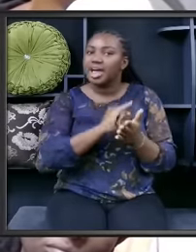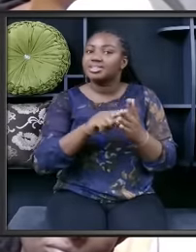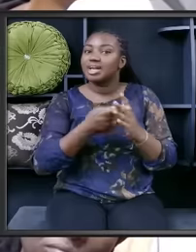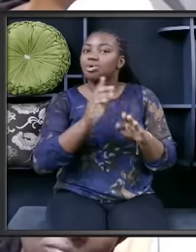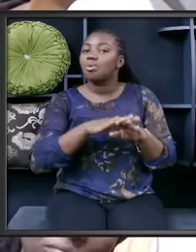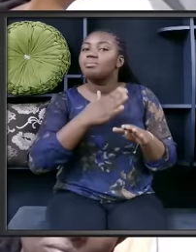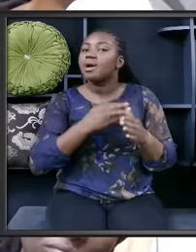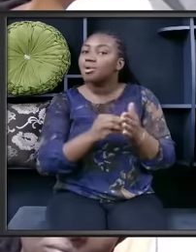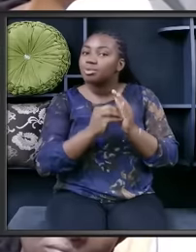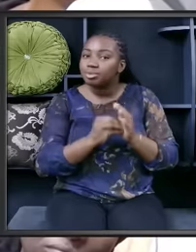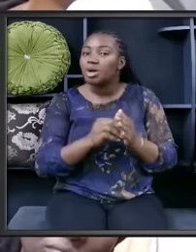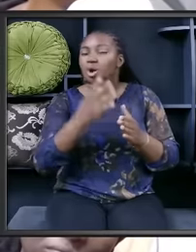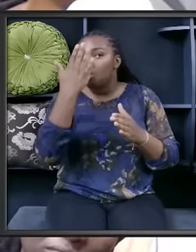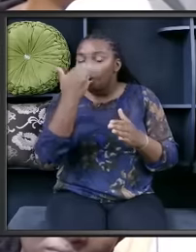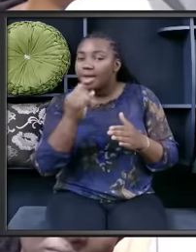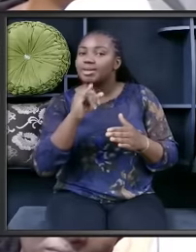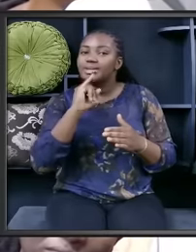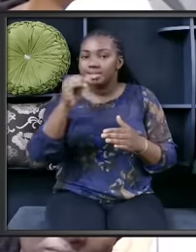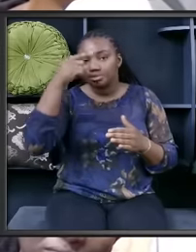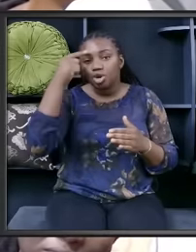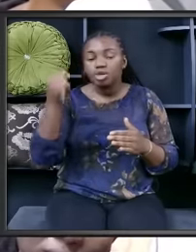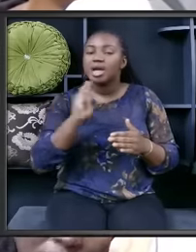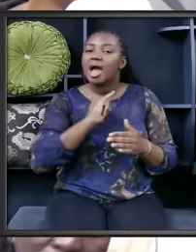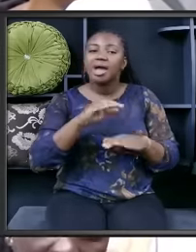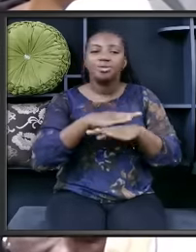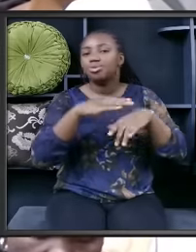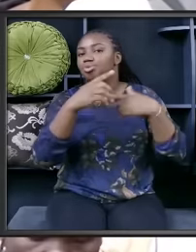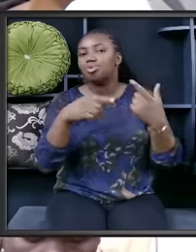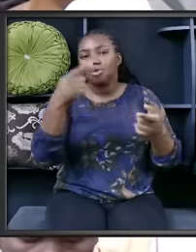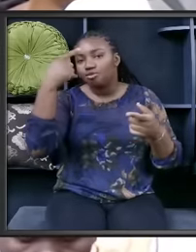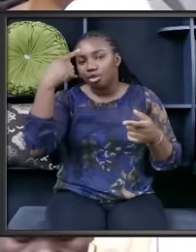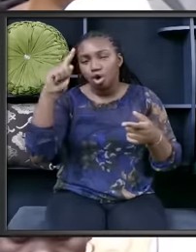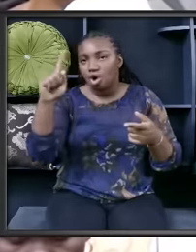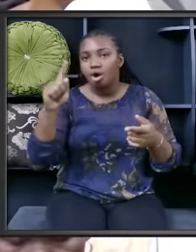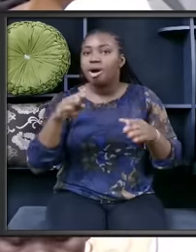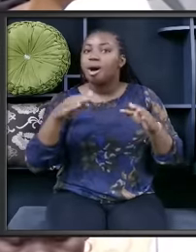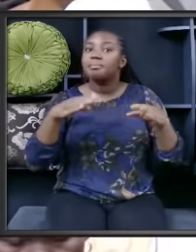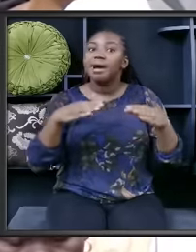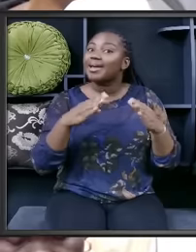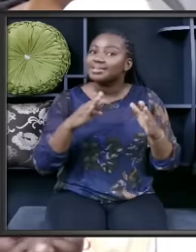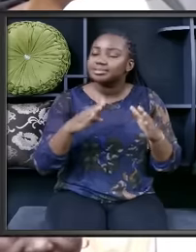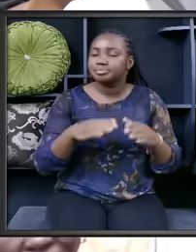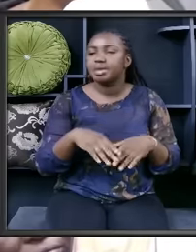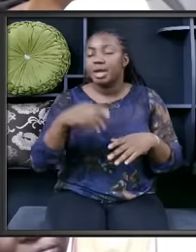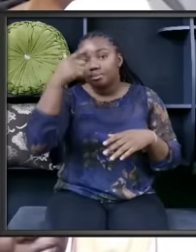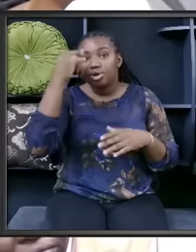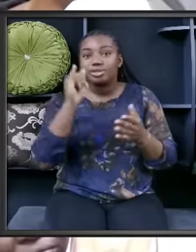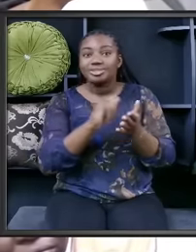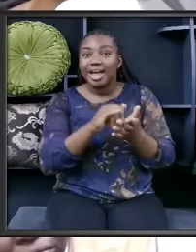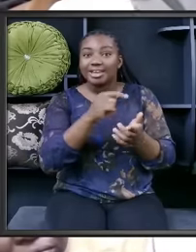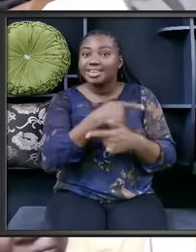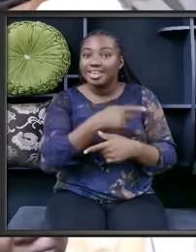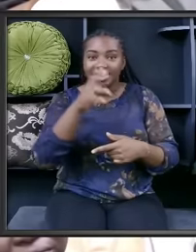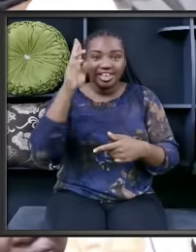why I started that Okrika business, be say, I know they go for market. Because that day where he carry gun chase me,